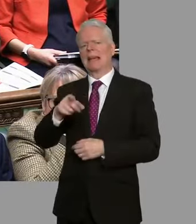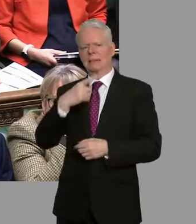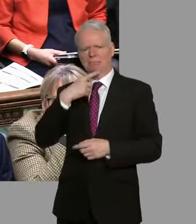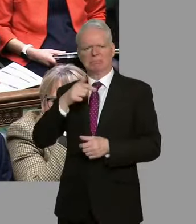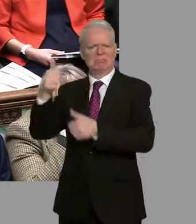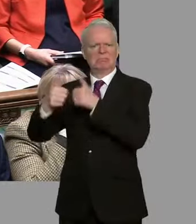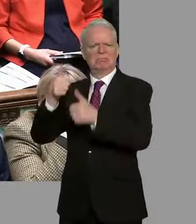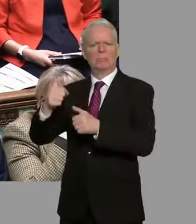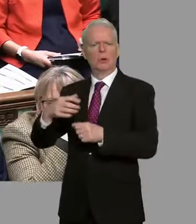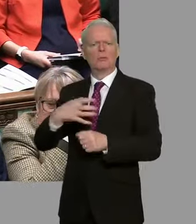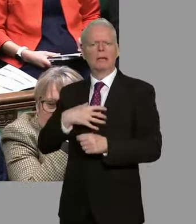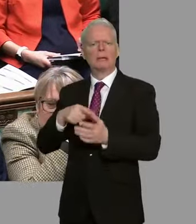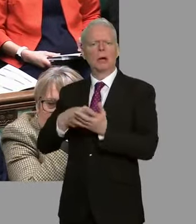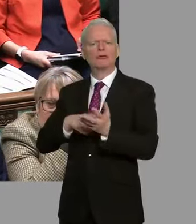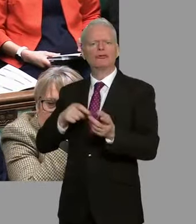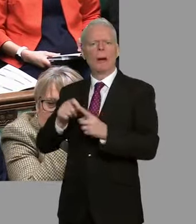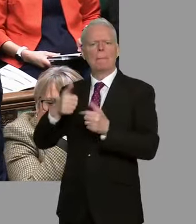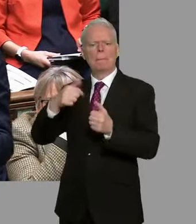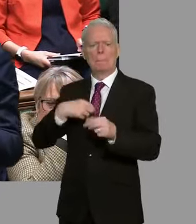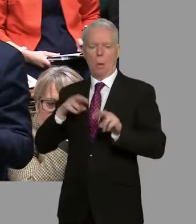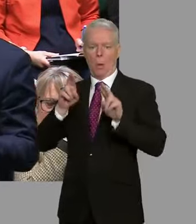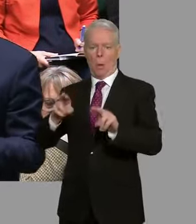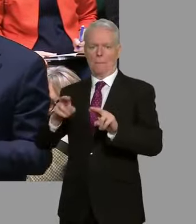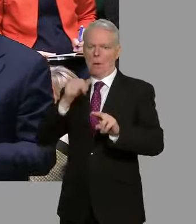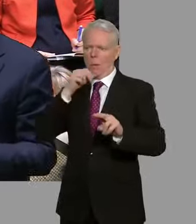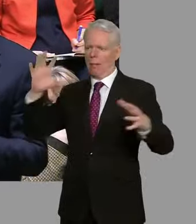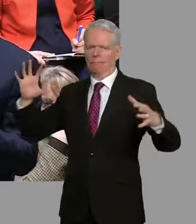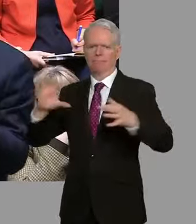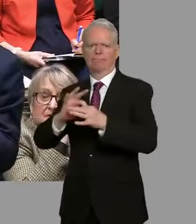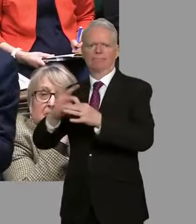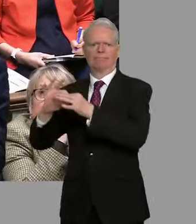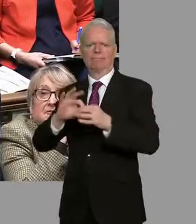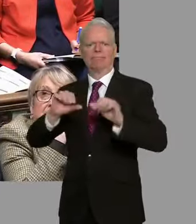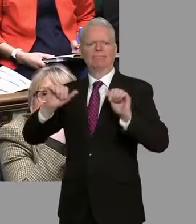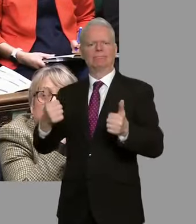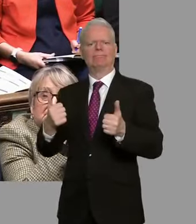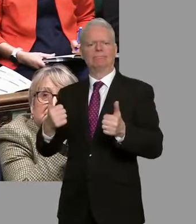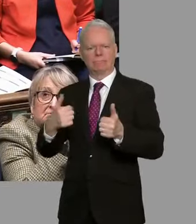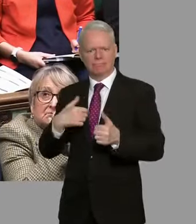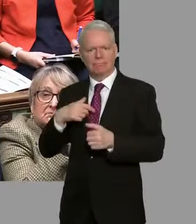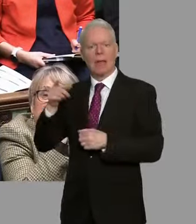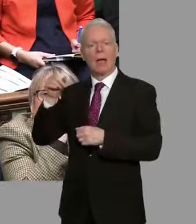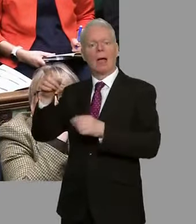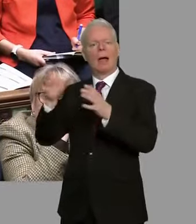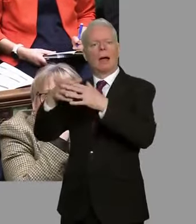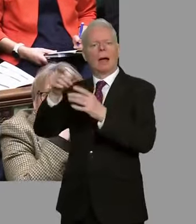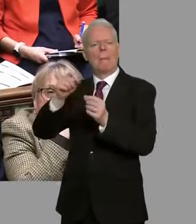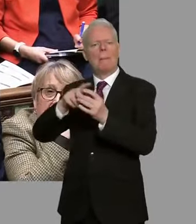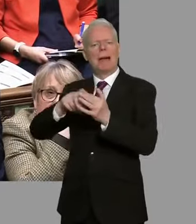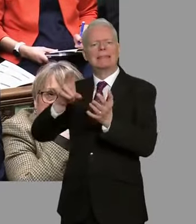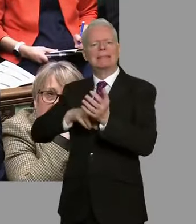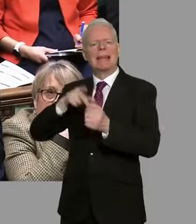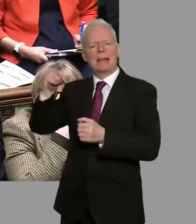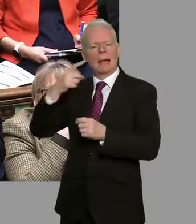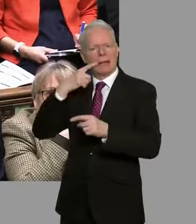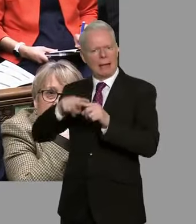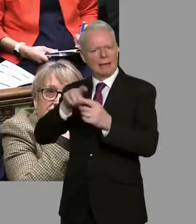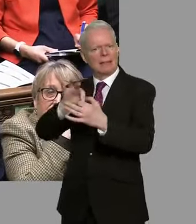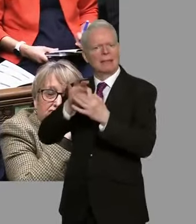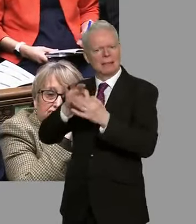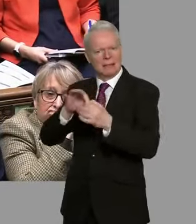President-elect Trump and President Biden can work together to bring the peace in Gaza we so desperately